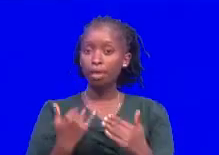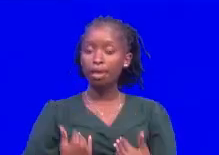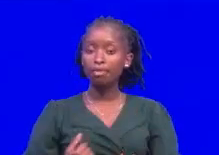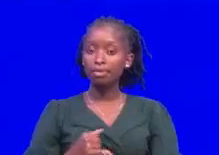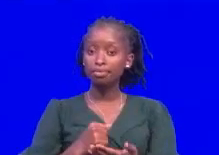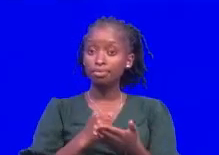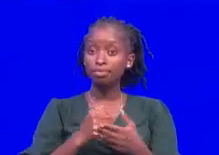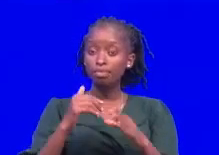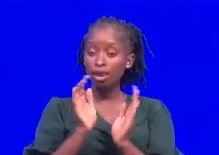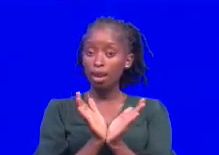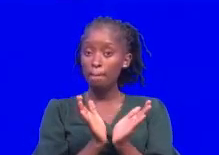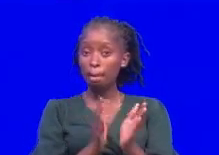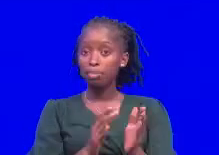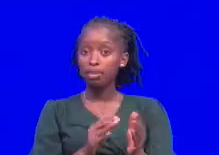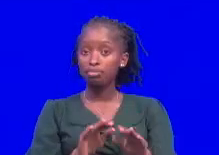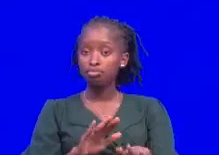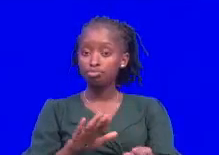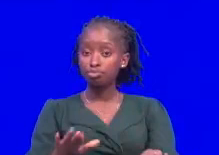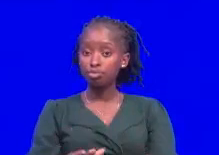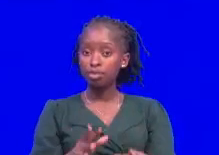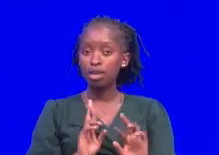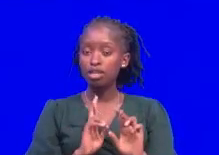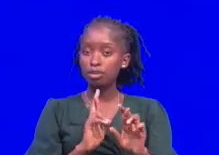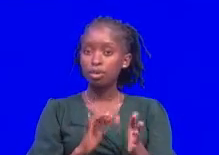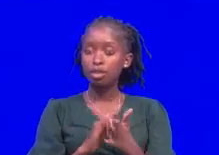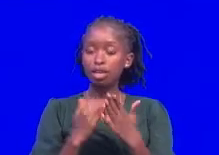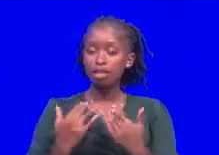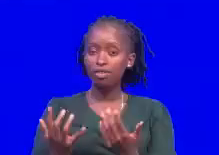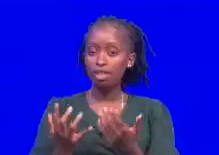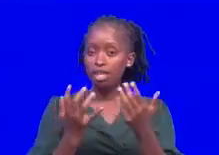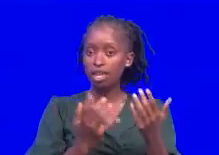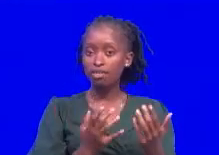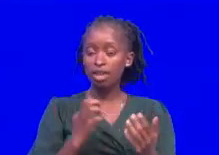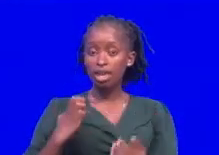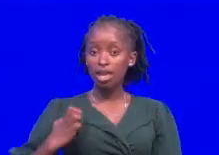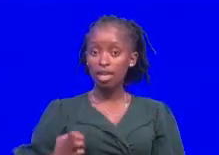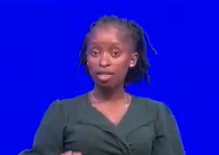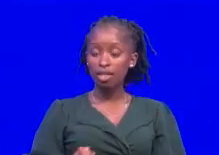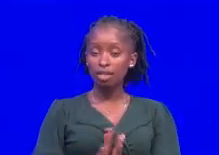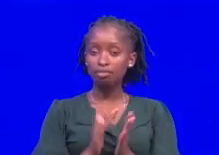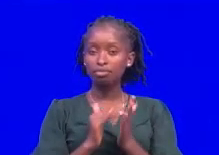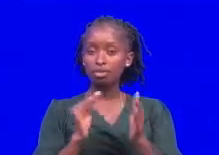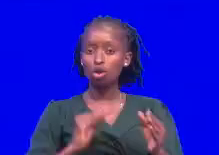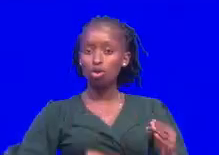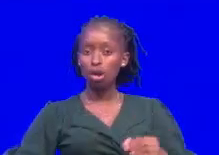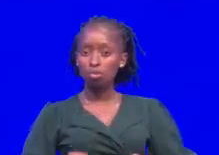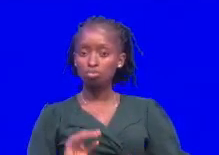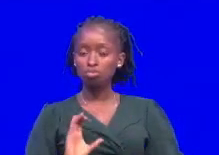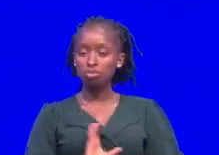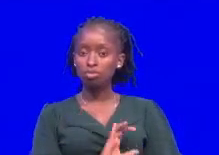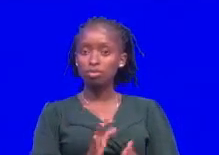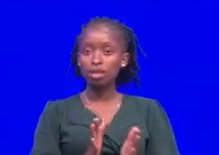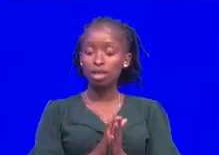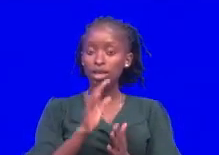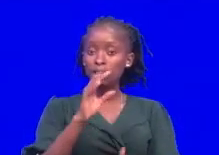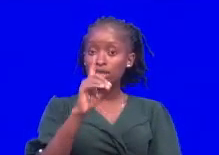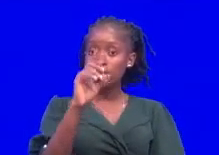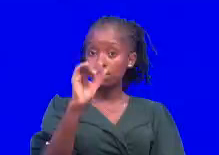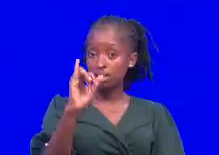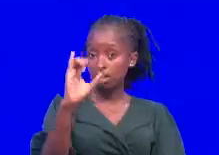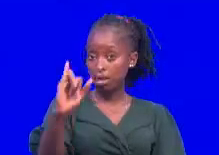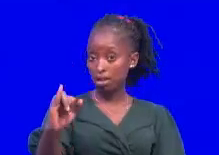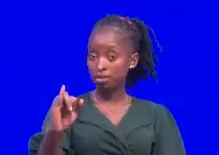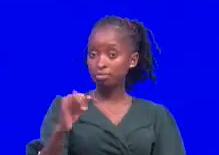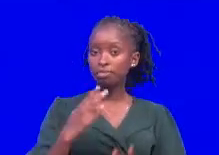sector. The report, which has been handed to the Ethics and Anti-Corruption Commission, ESCC, and the Directorate of Criminal Investigations,